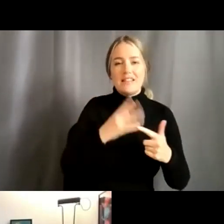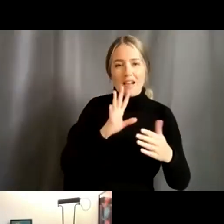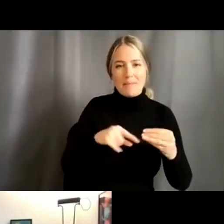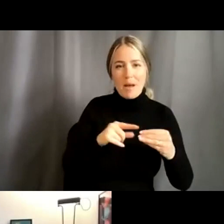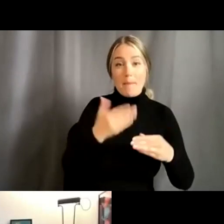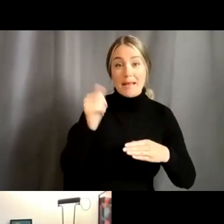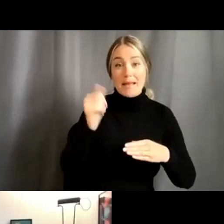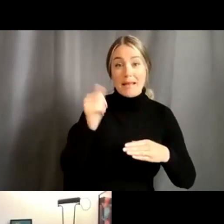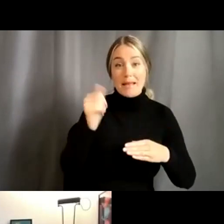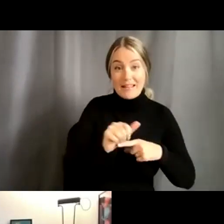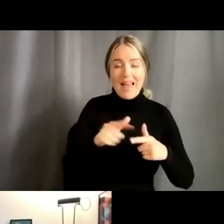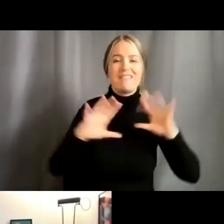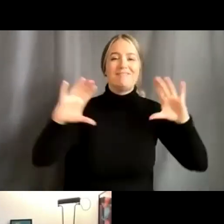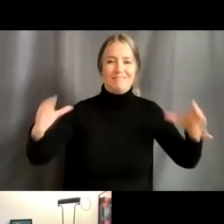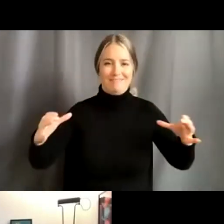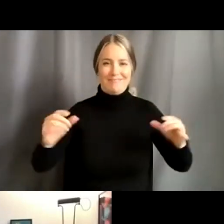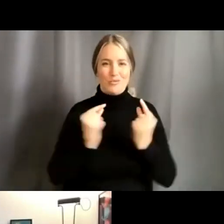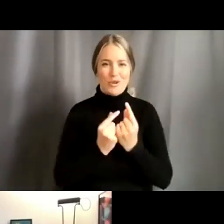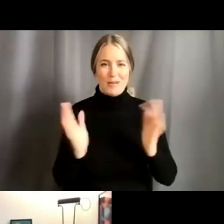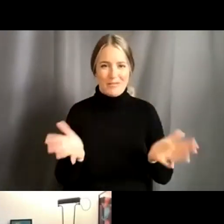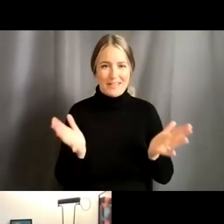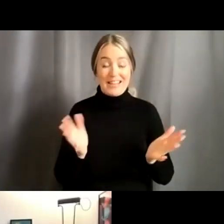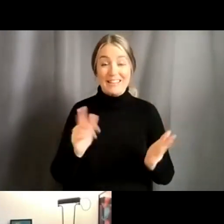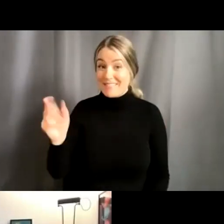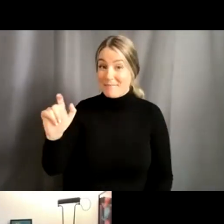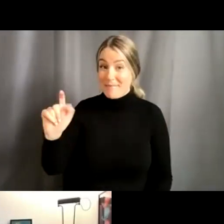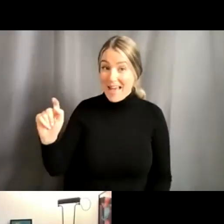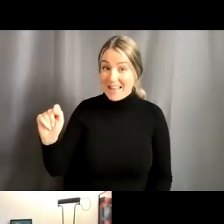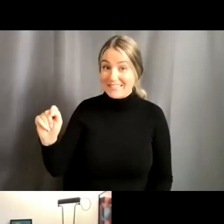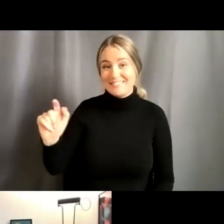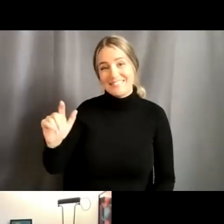conversation. Thank you all for being here, and Matt, take it away.